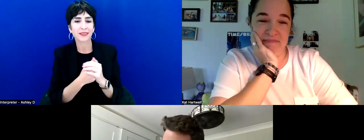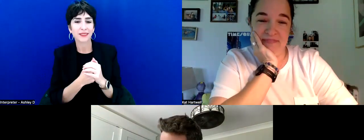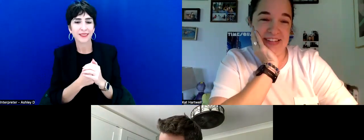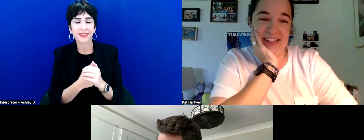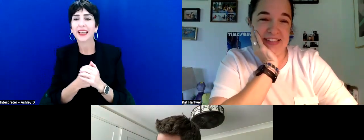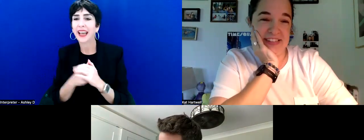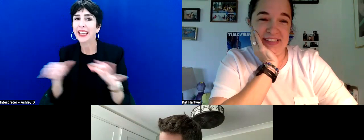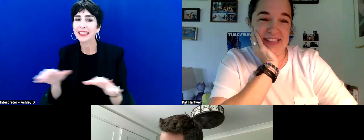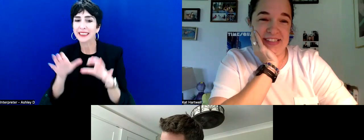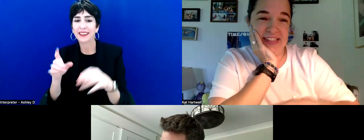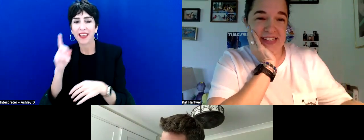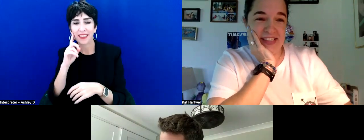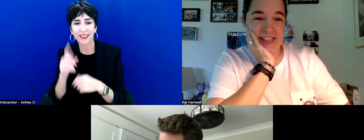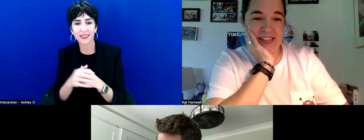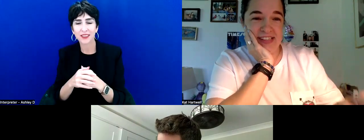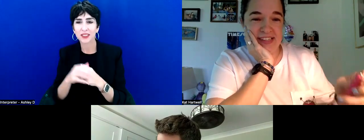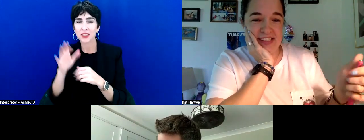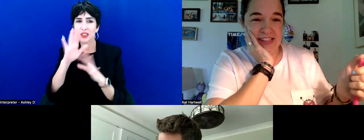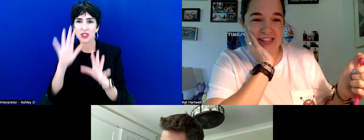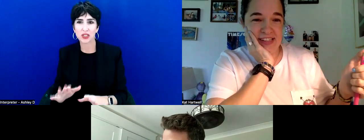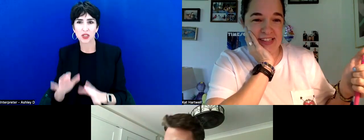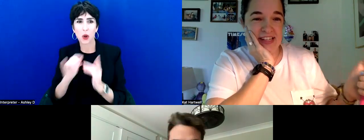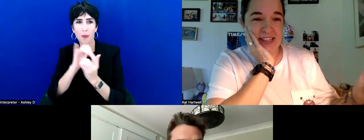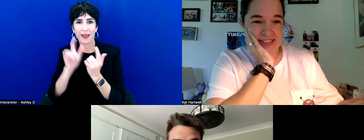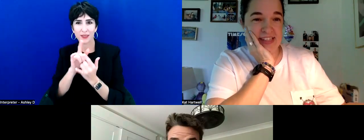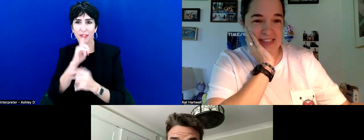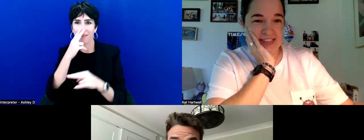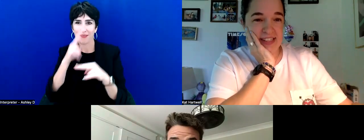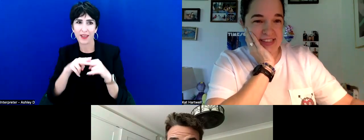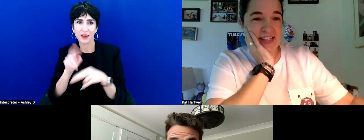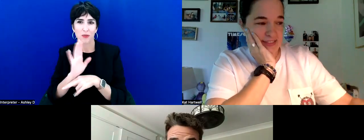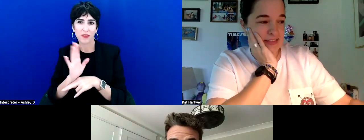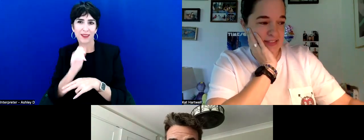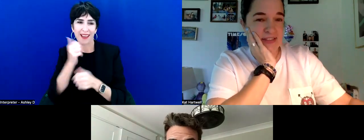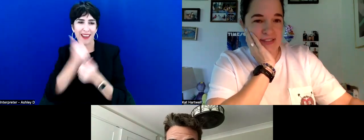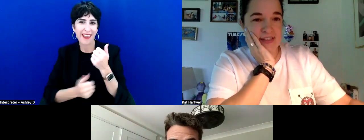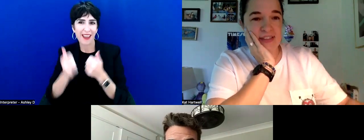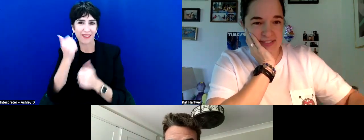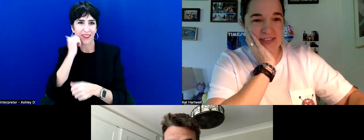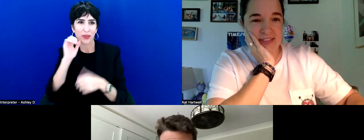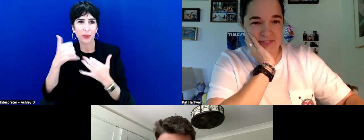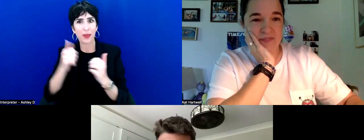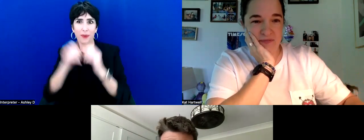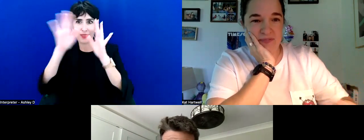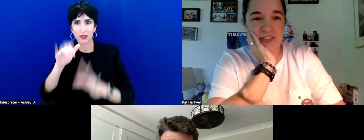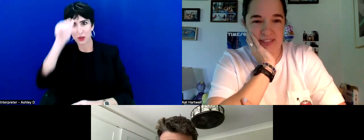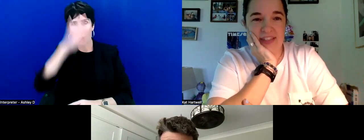did. I think Snowmance was a really fun movie to make because it's not every day you get to play a snowman that comes to